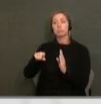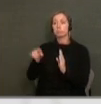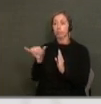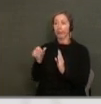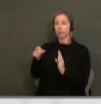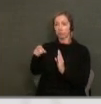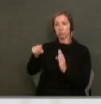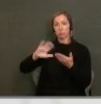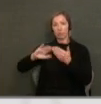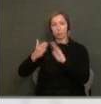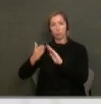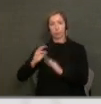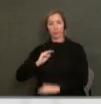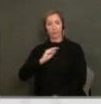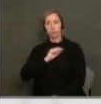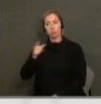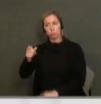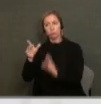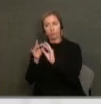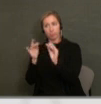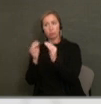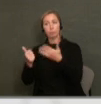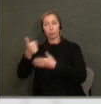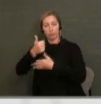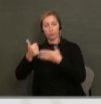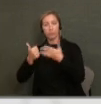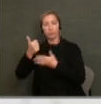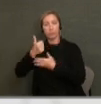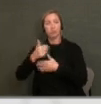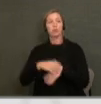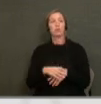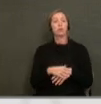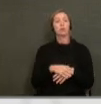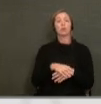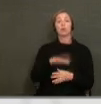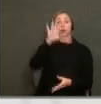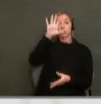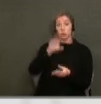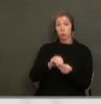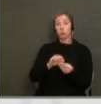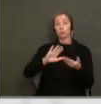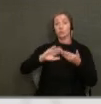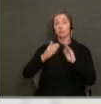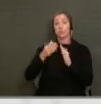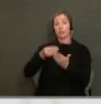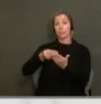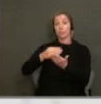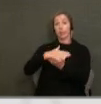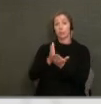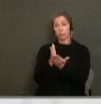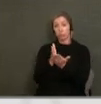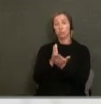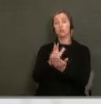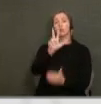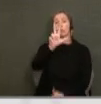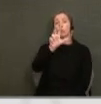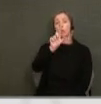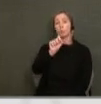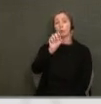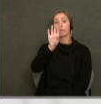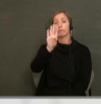yourselves that indicated that was a priority. So the total city budget for fiscal year 23 is